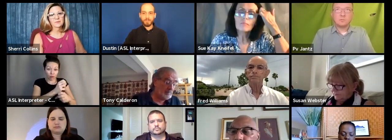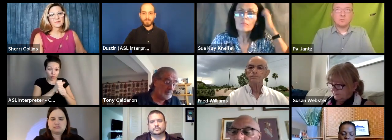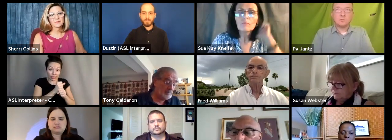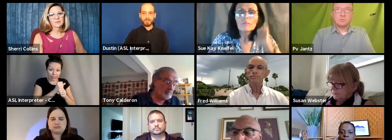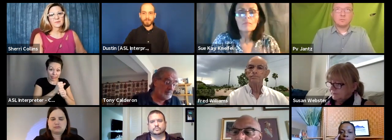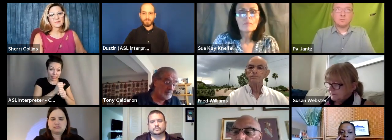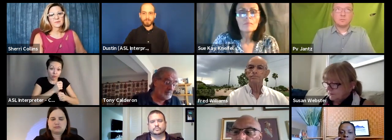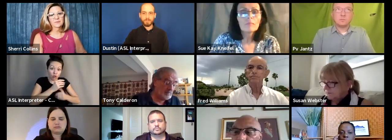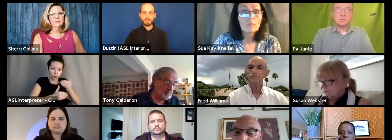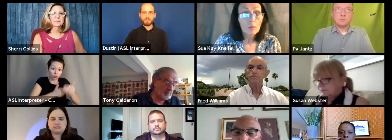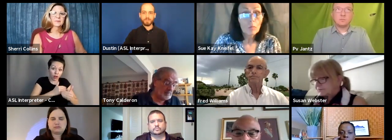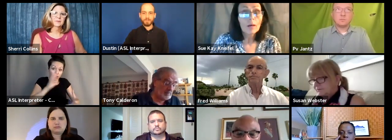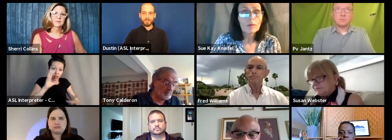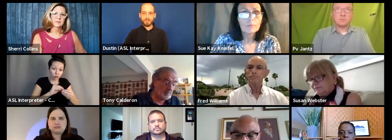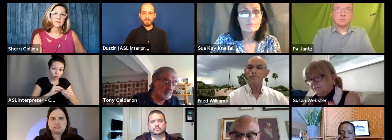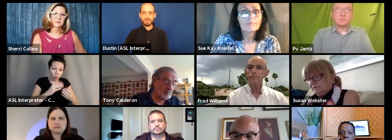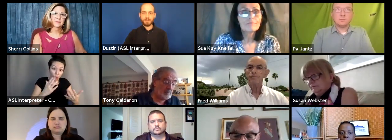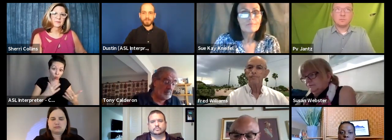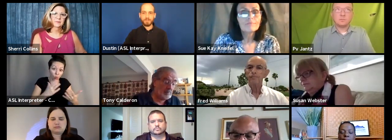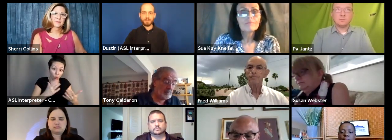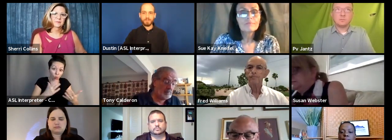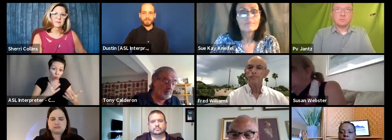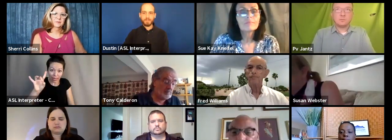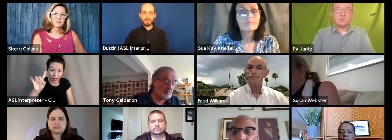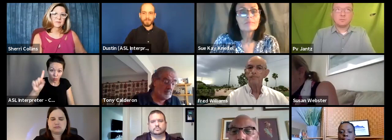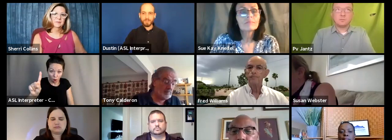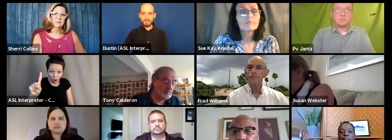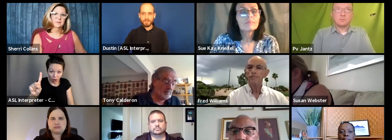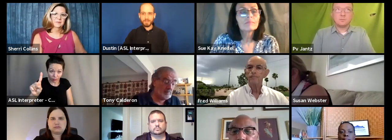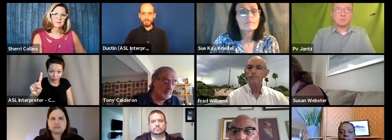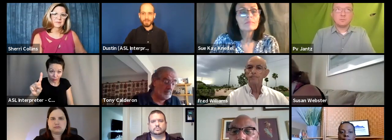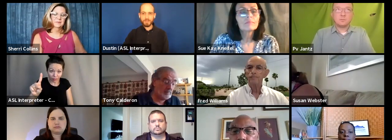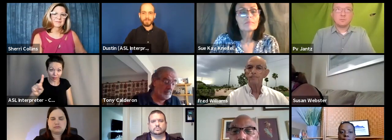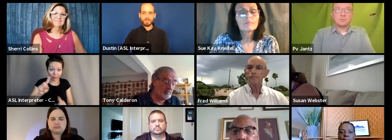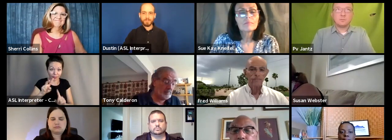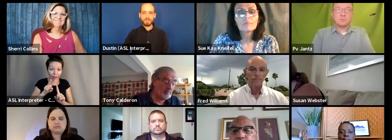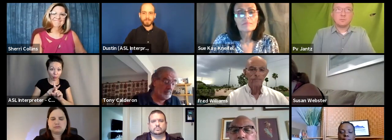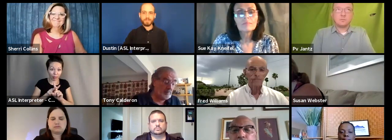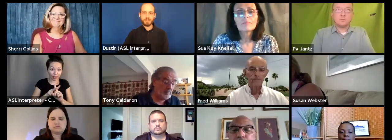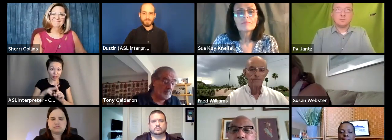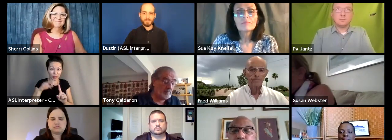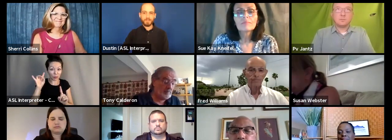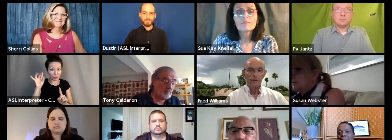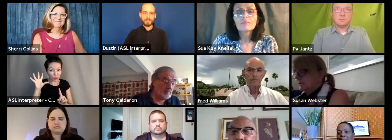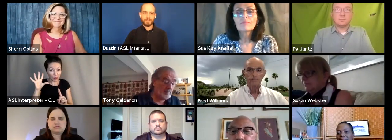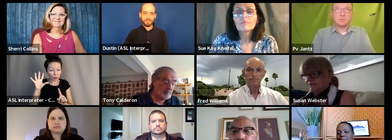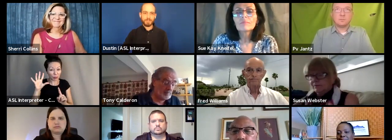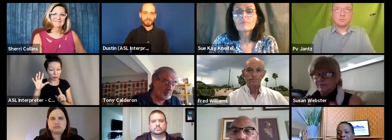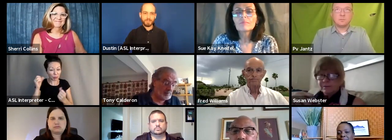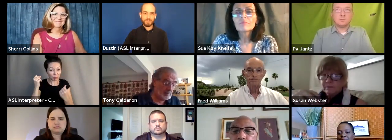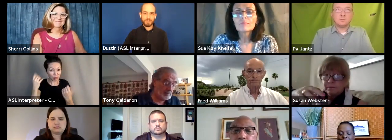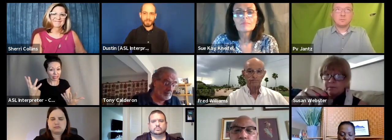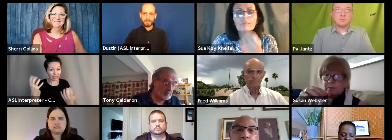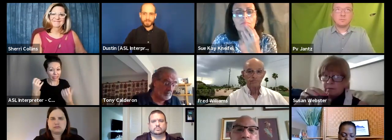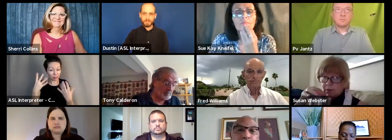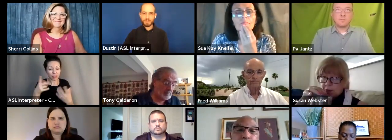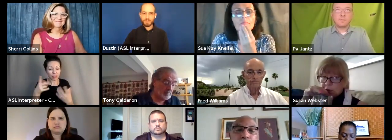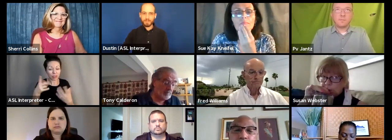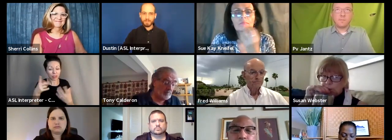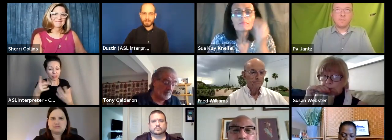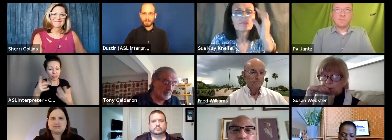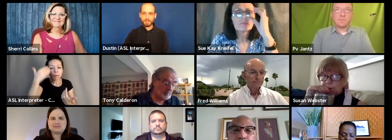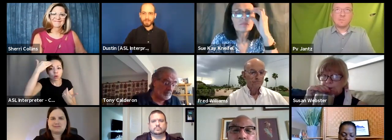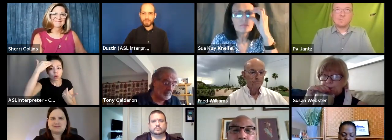81 license applications. That's a tremendous number. And for those of you who may not be aware, I'm sure there was